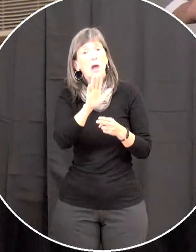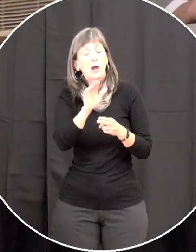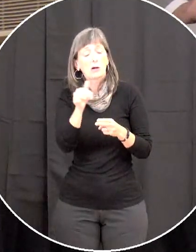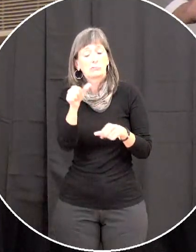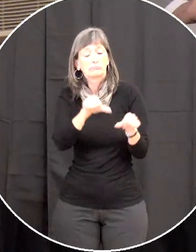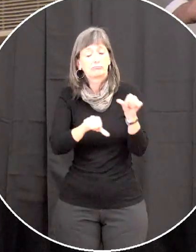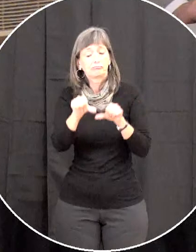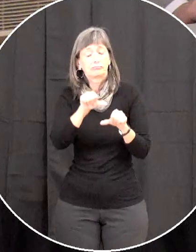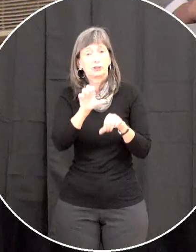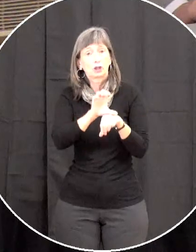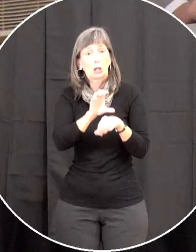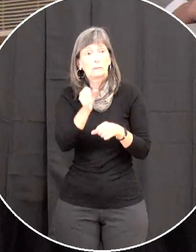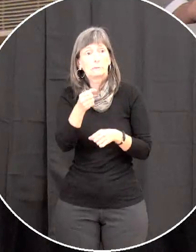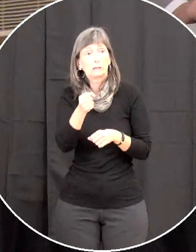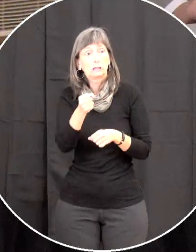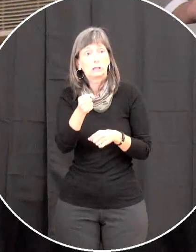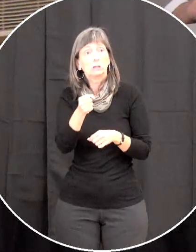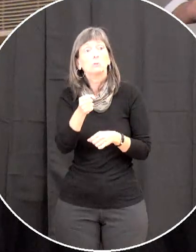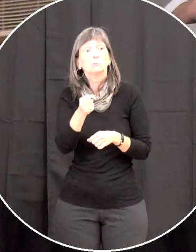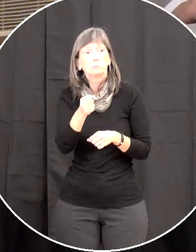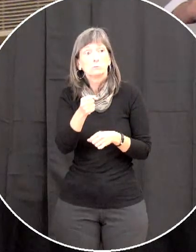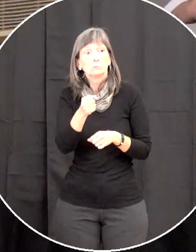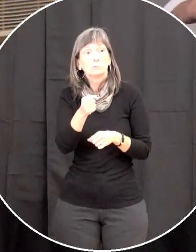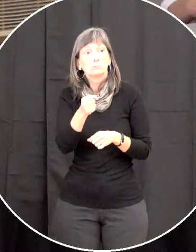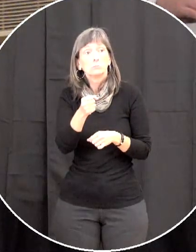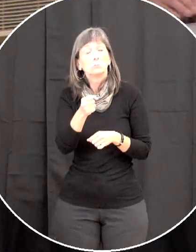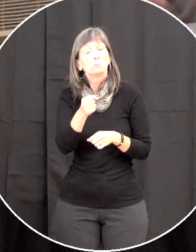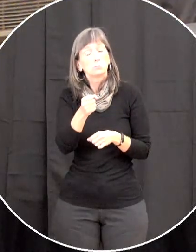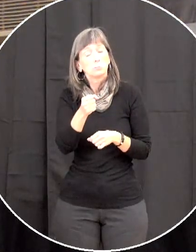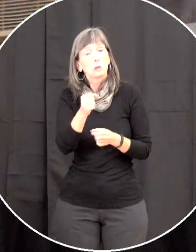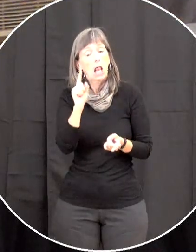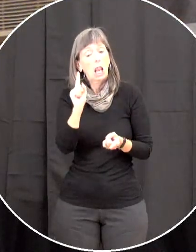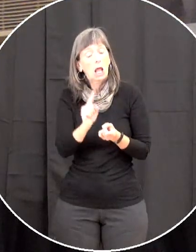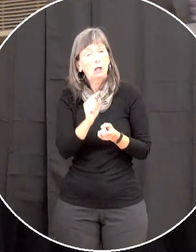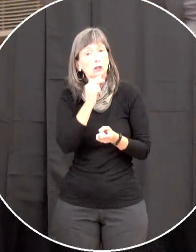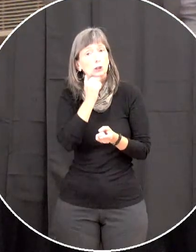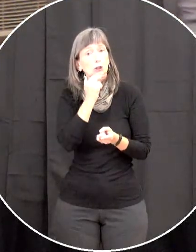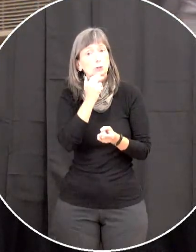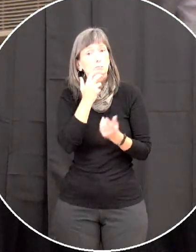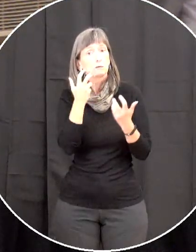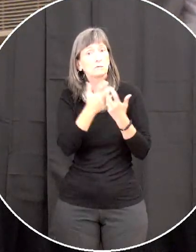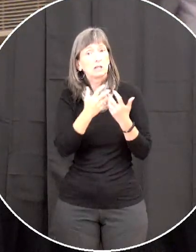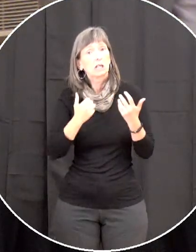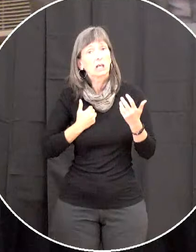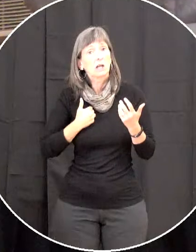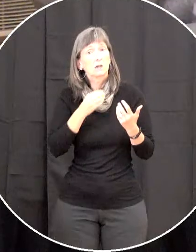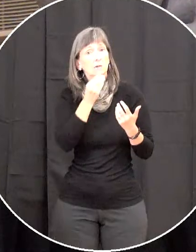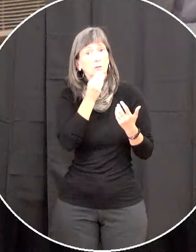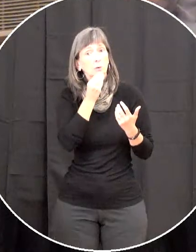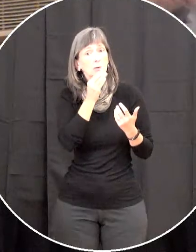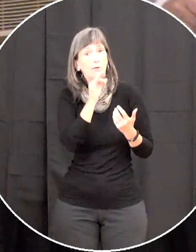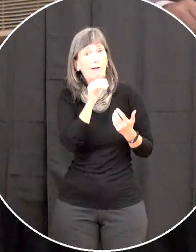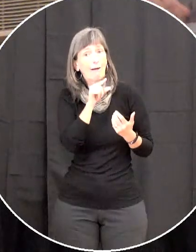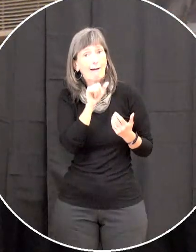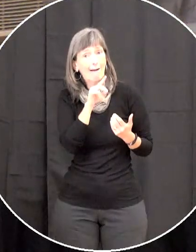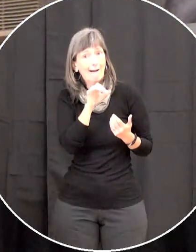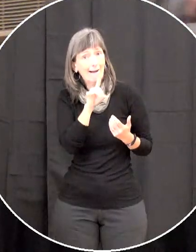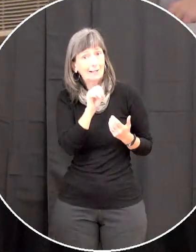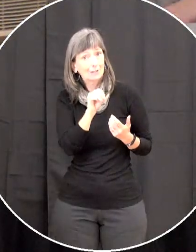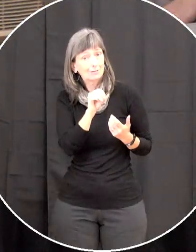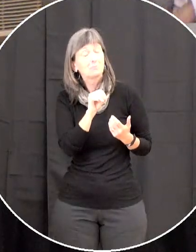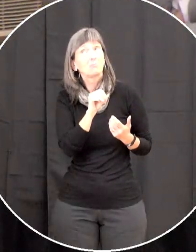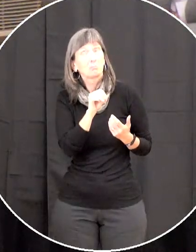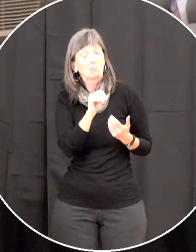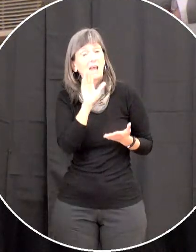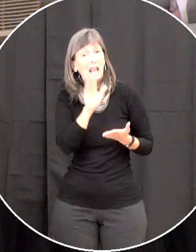for chocolate milk that would fit under Canada's food guide. So the sugar is a lot